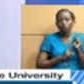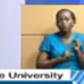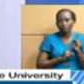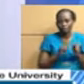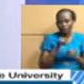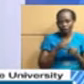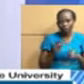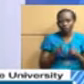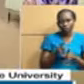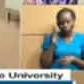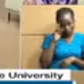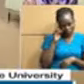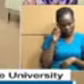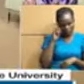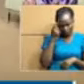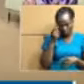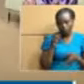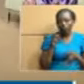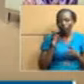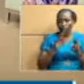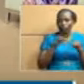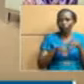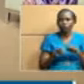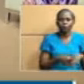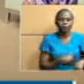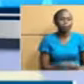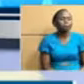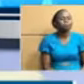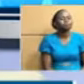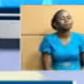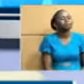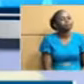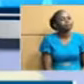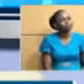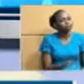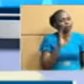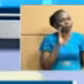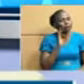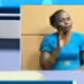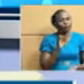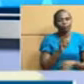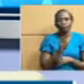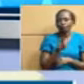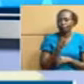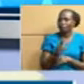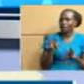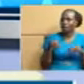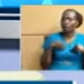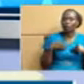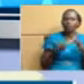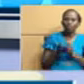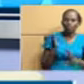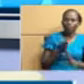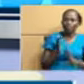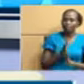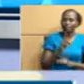that government is going to make priorities. Thank you very much. Salima? Okay, 30 seconds. No, just allow me, I think, to quickly